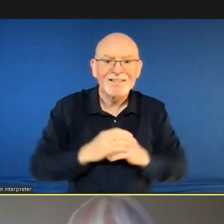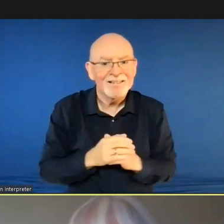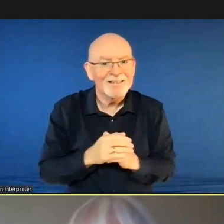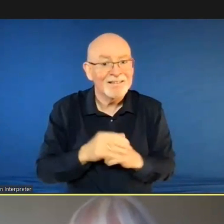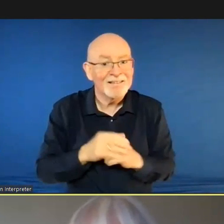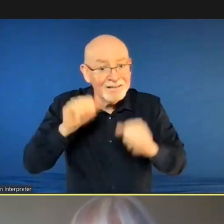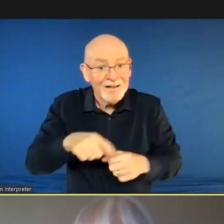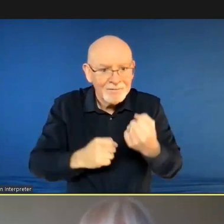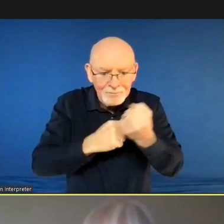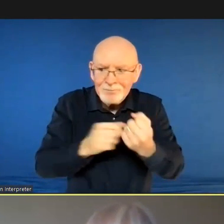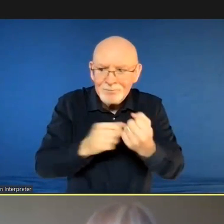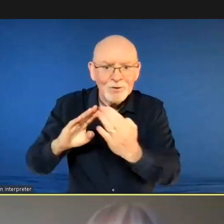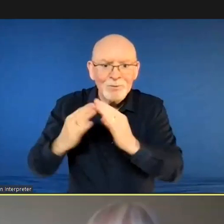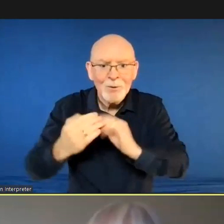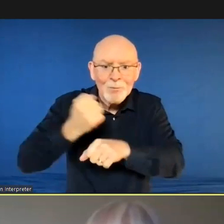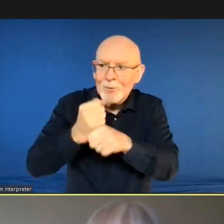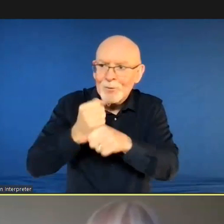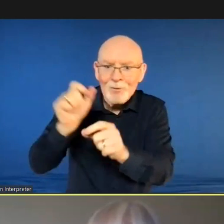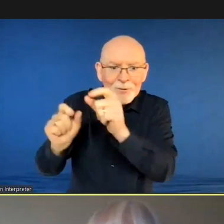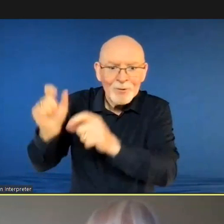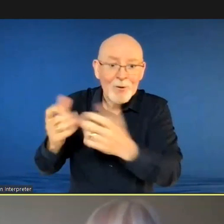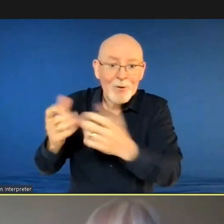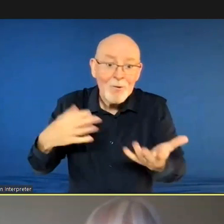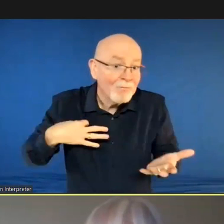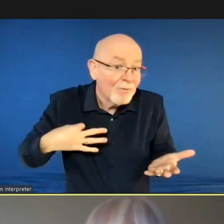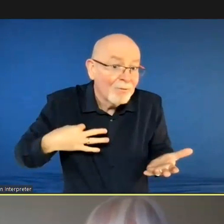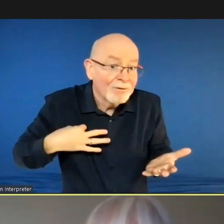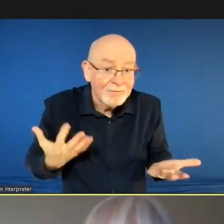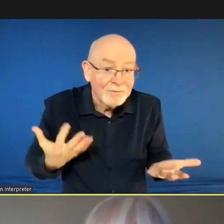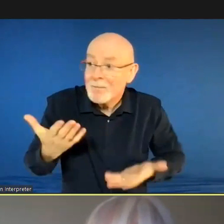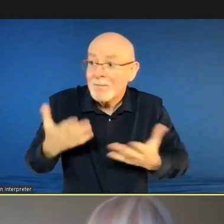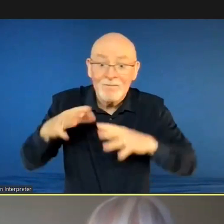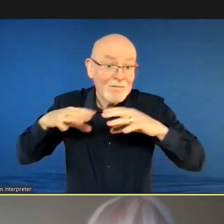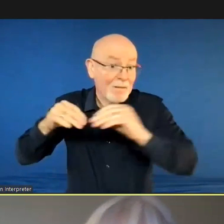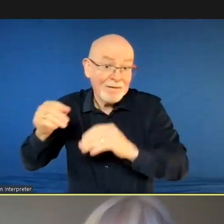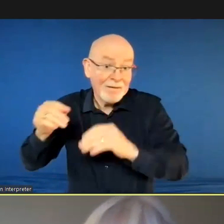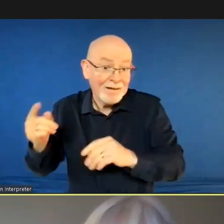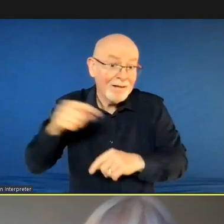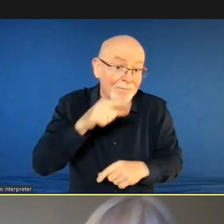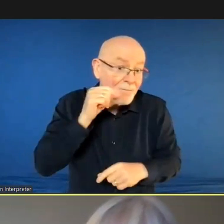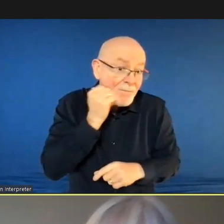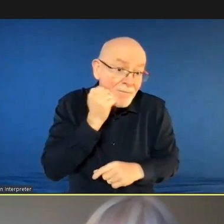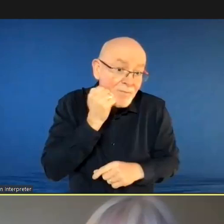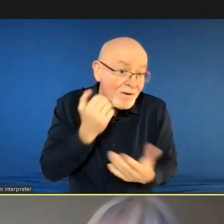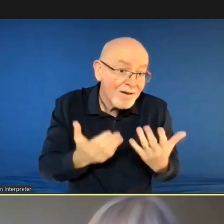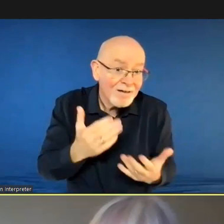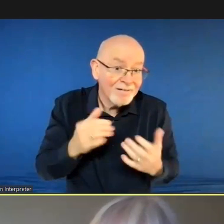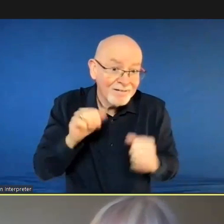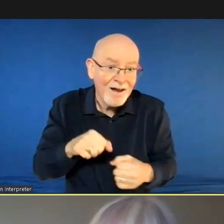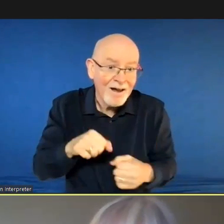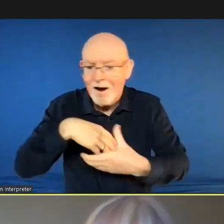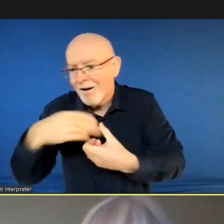even parents outside the classroom to help give them that extra bit of support they need to be able